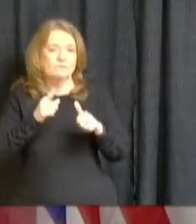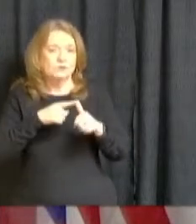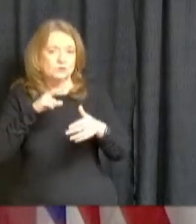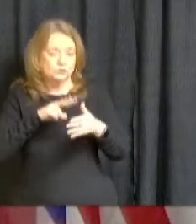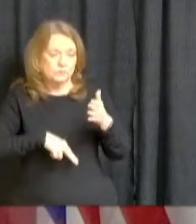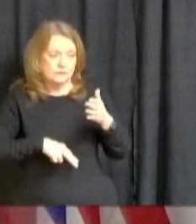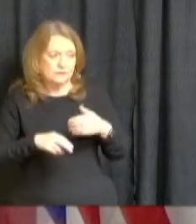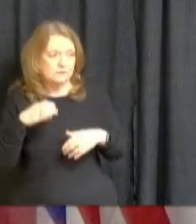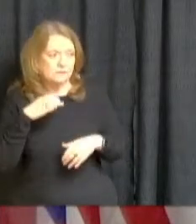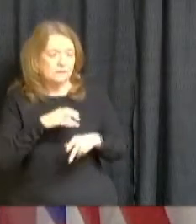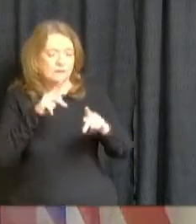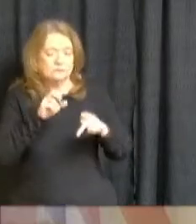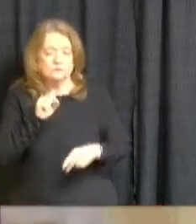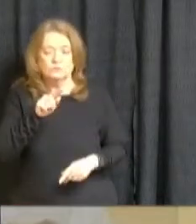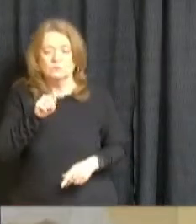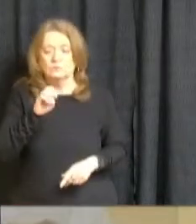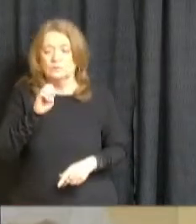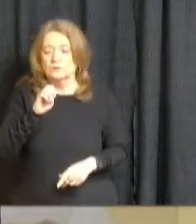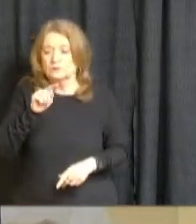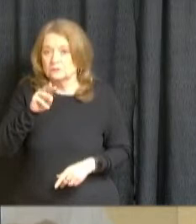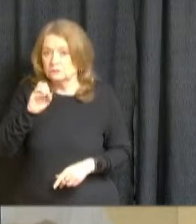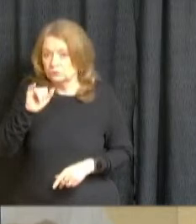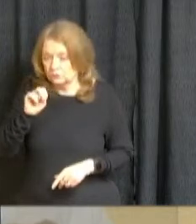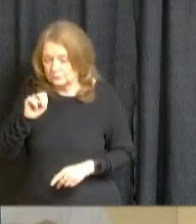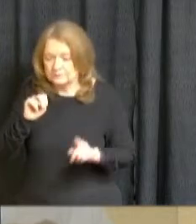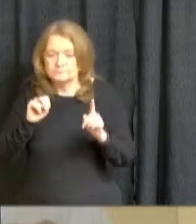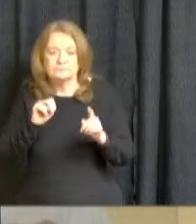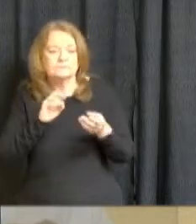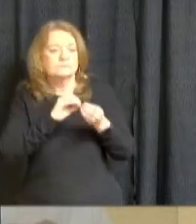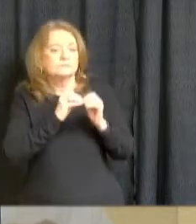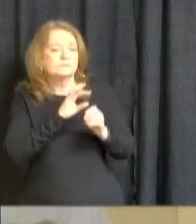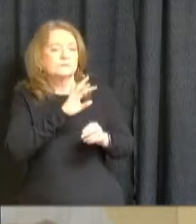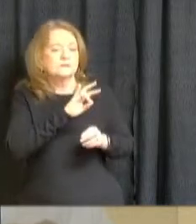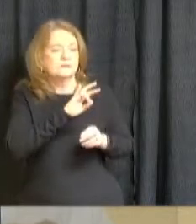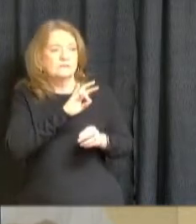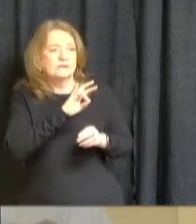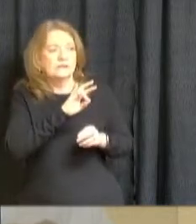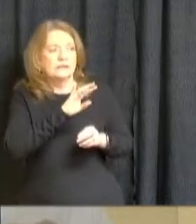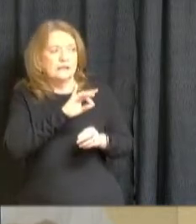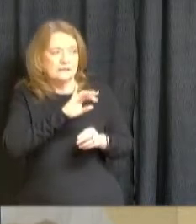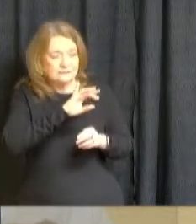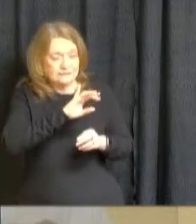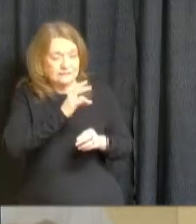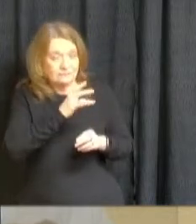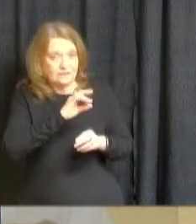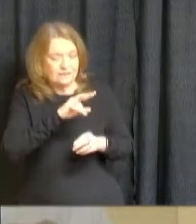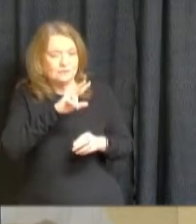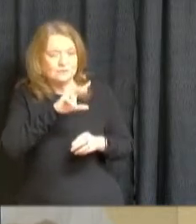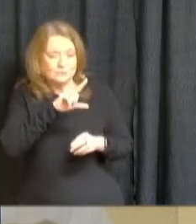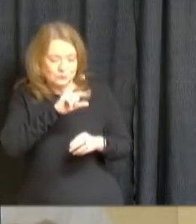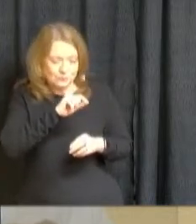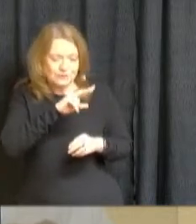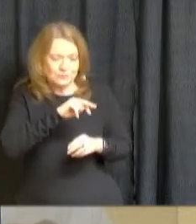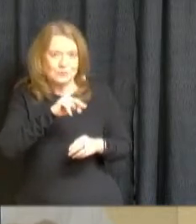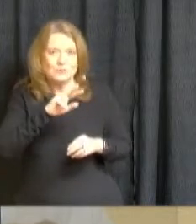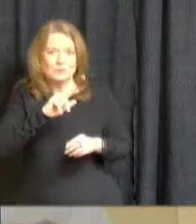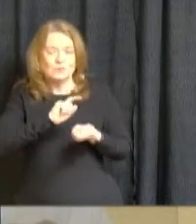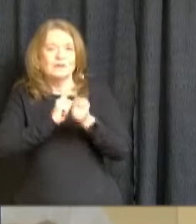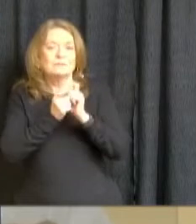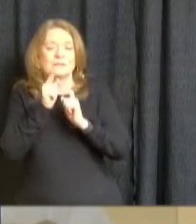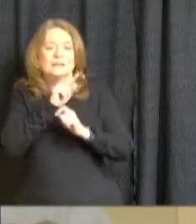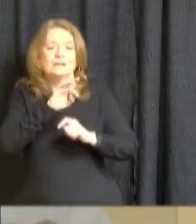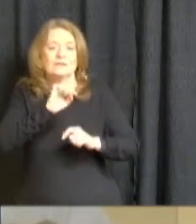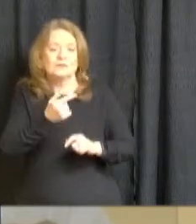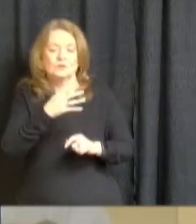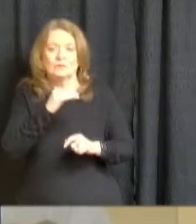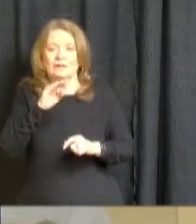First reading. Councilperson Streetman, you're recognized. Ordinance 78, 2022, 23, first reading, amending the zoning ordinance